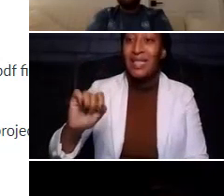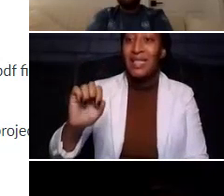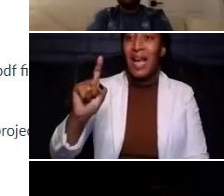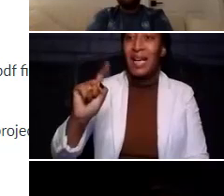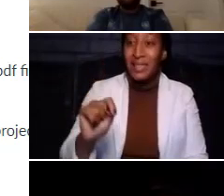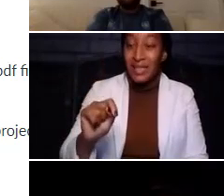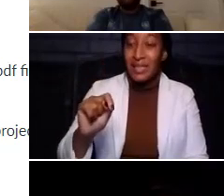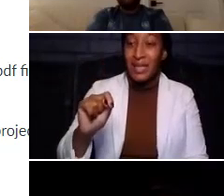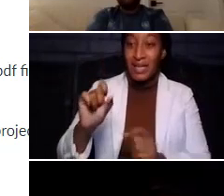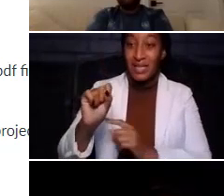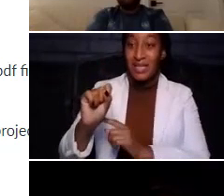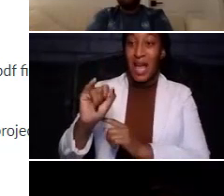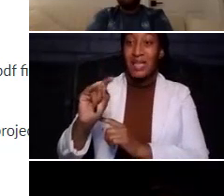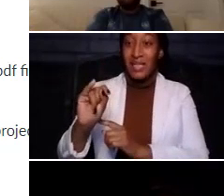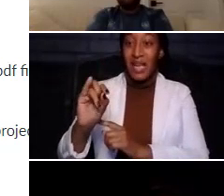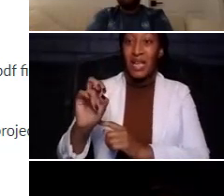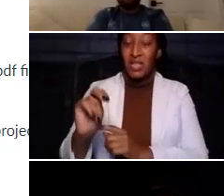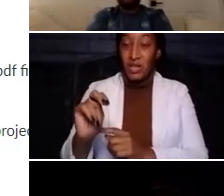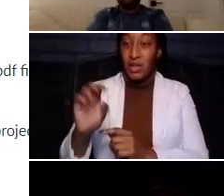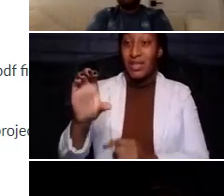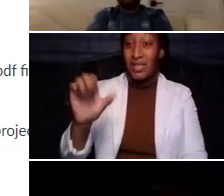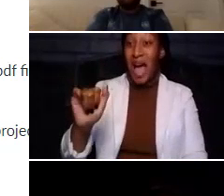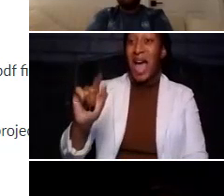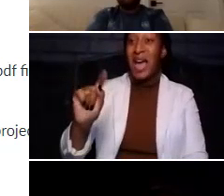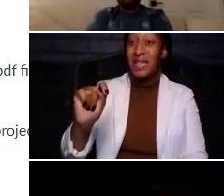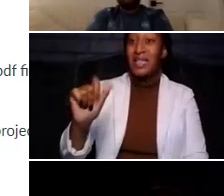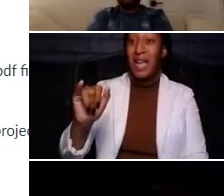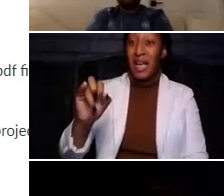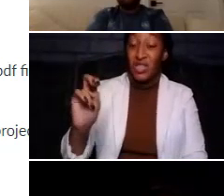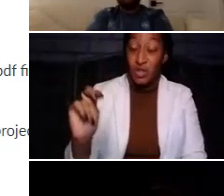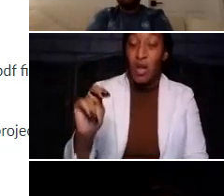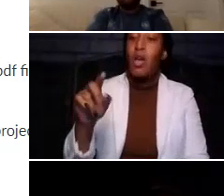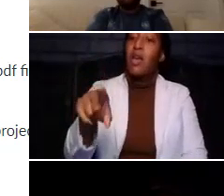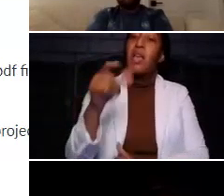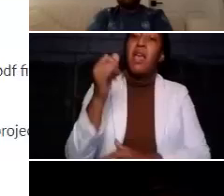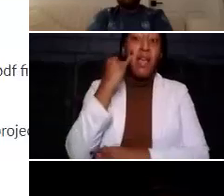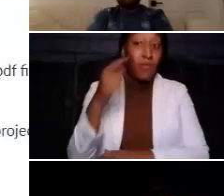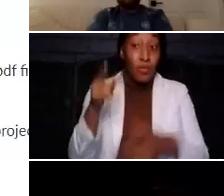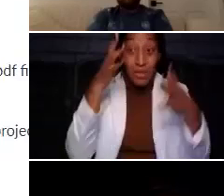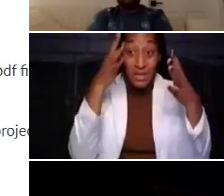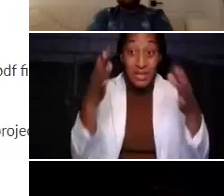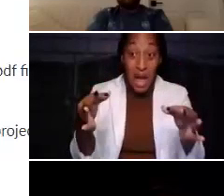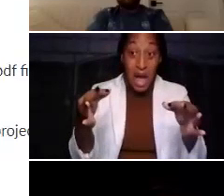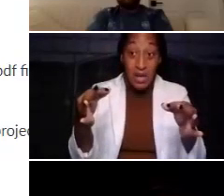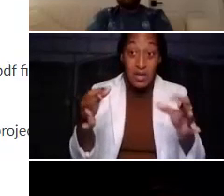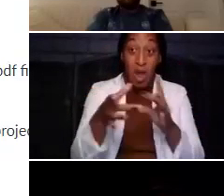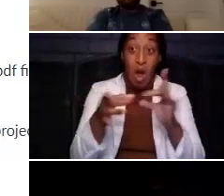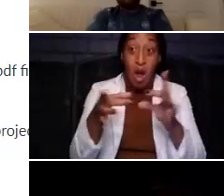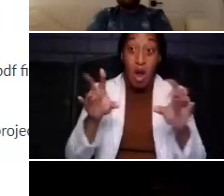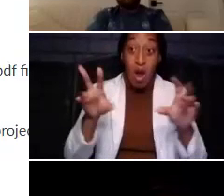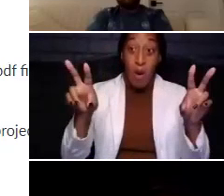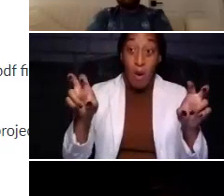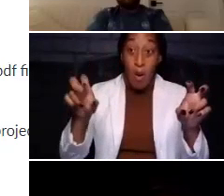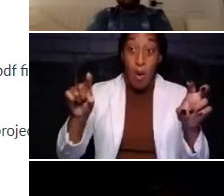do quote from the article, which you are allowed to do in a limited capacity, put the page number